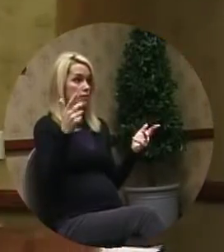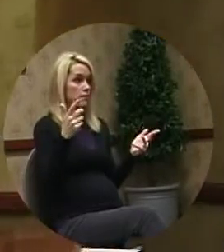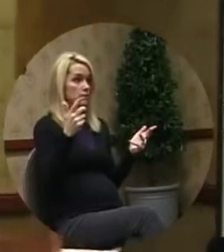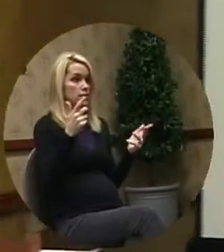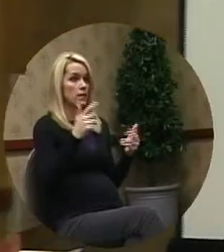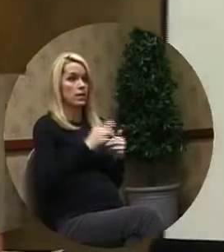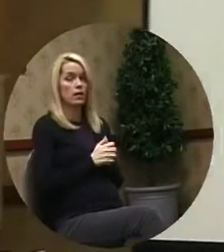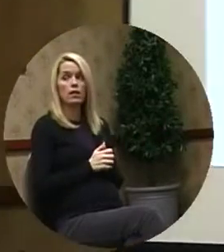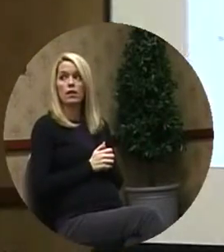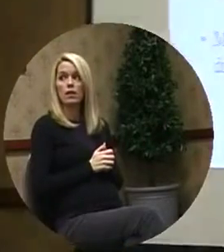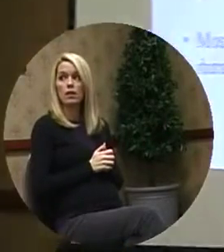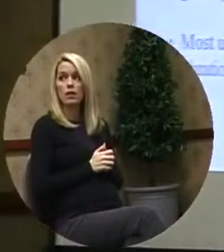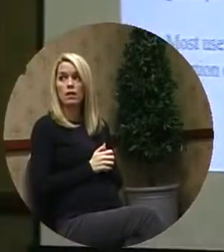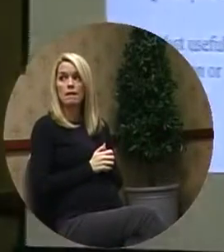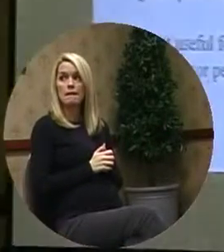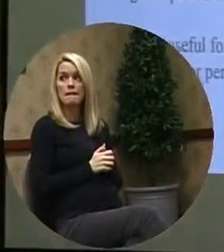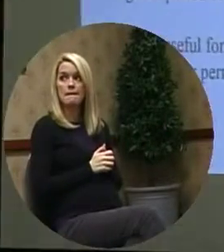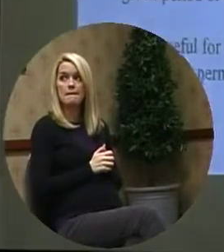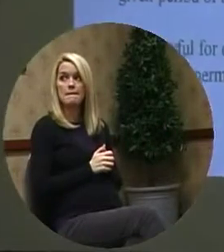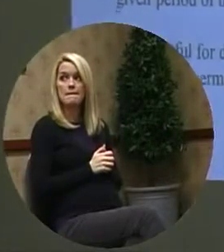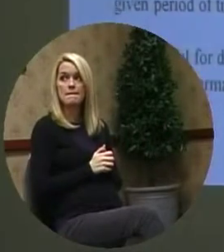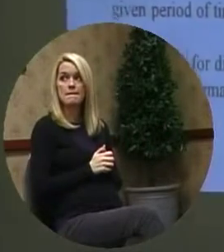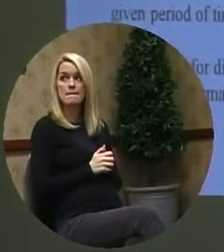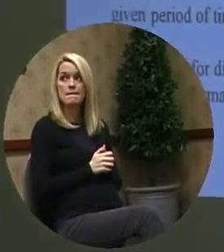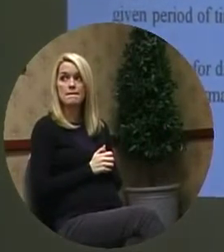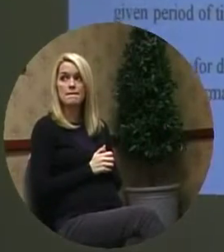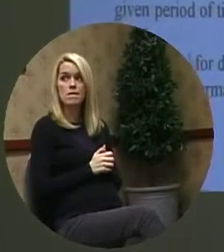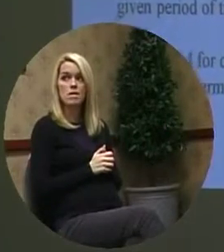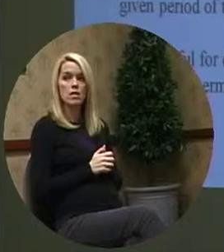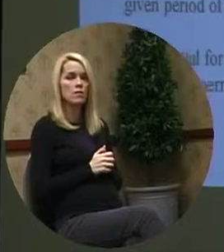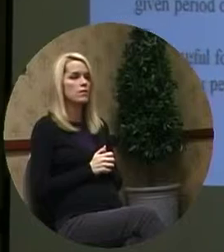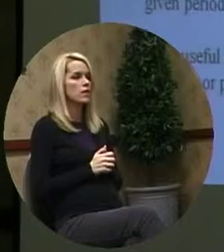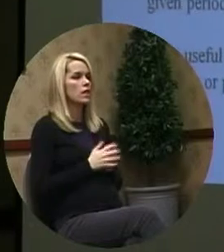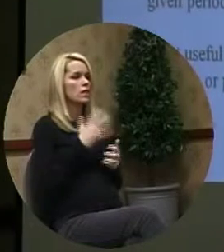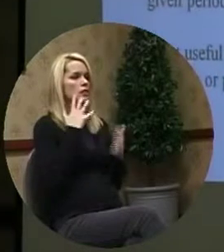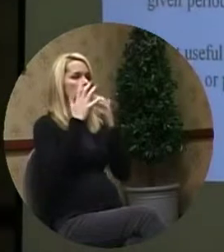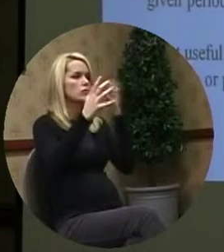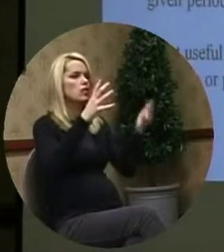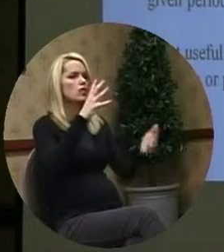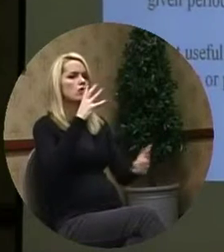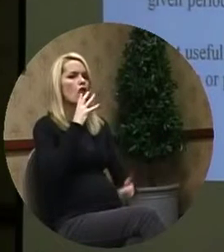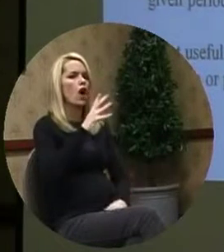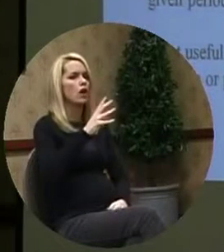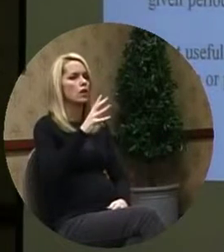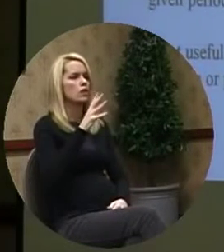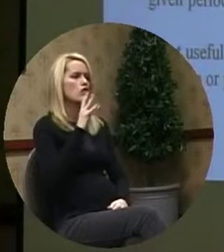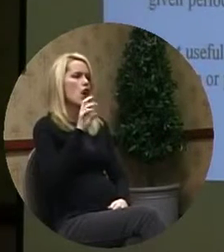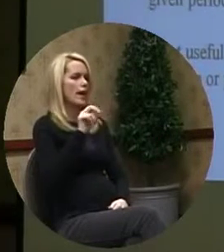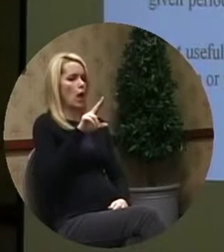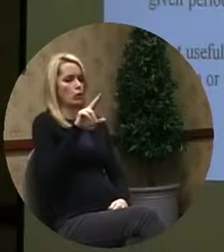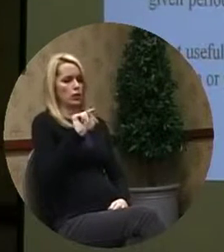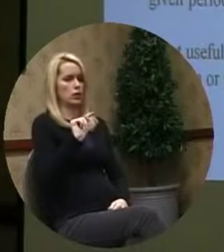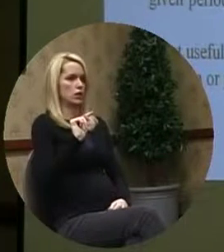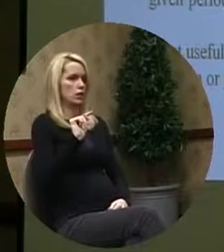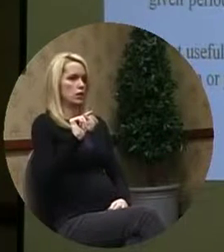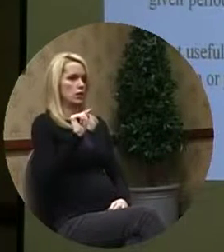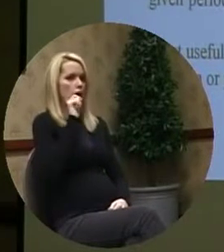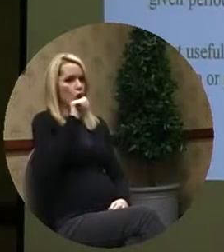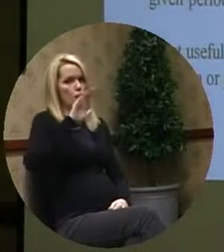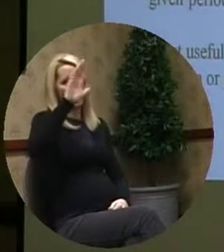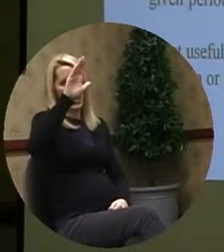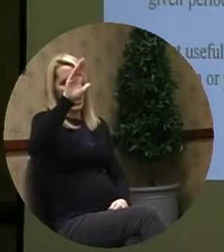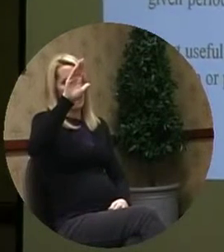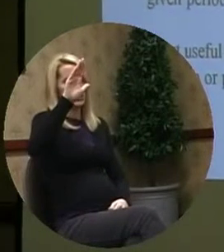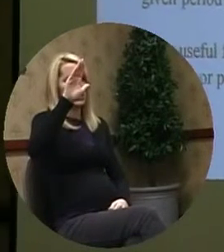So when it comes to talkouts in class, bing, talkout number 1. Sherry gave you guys some